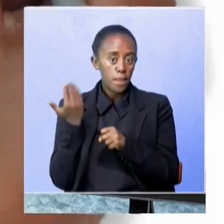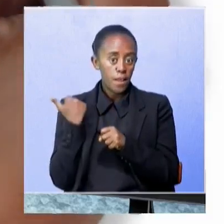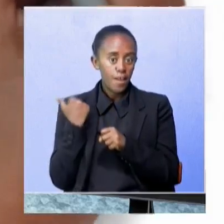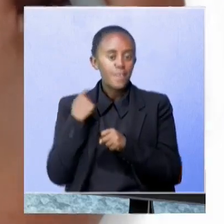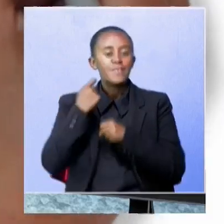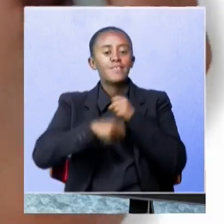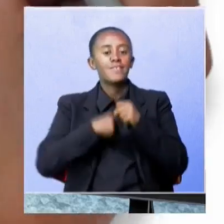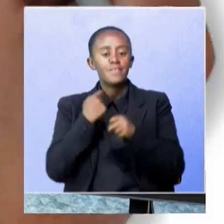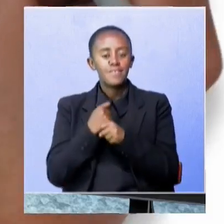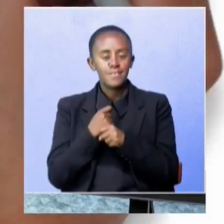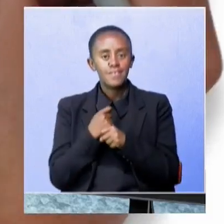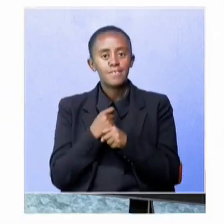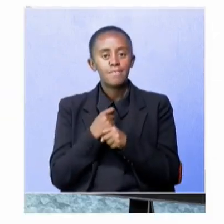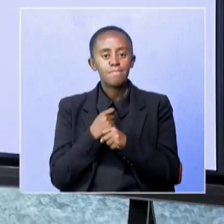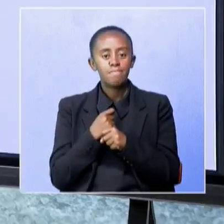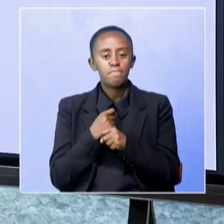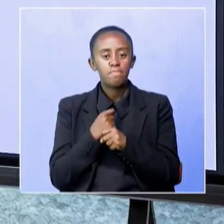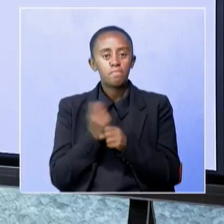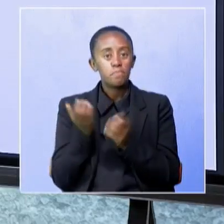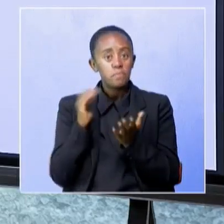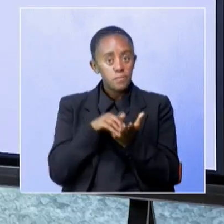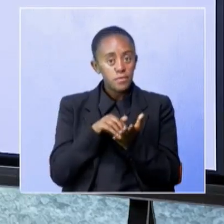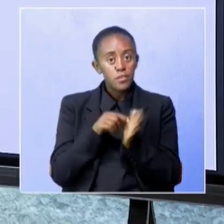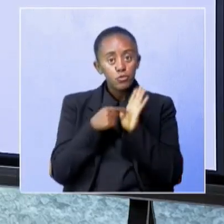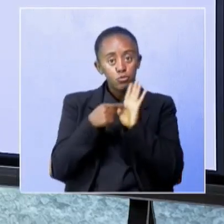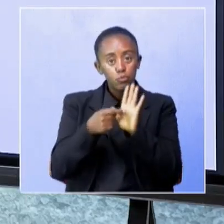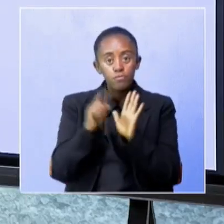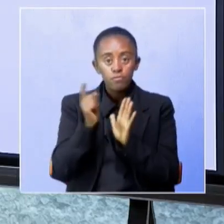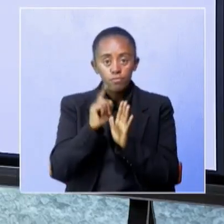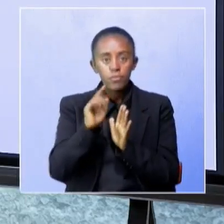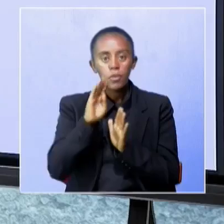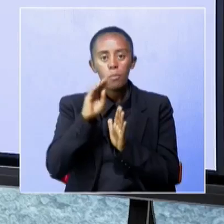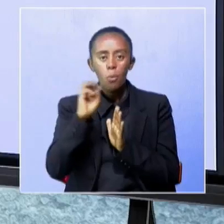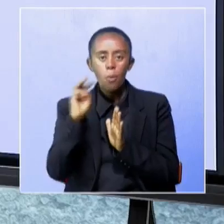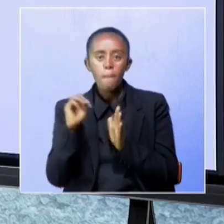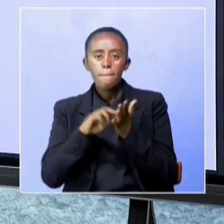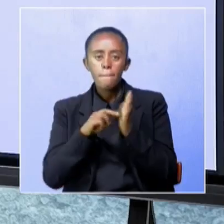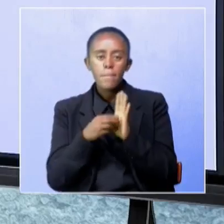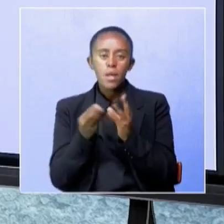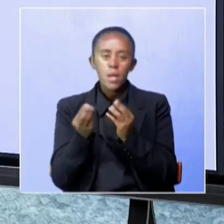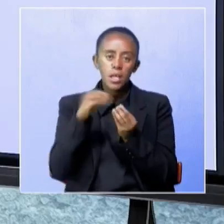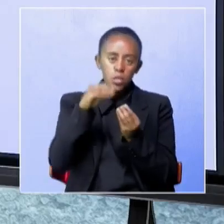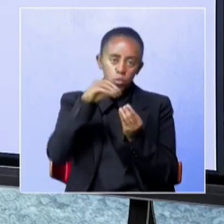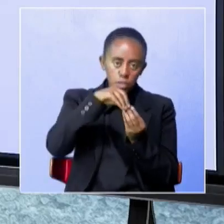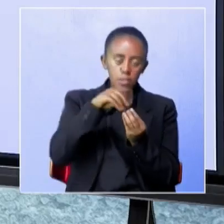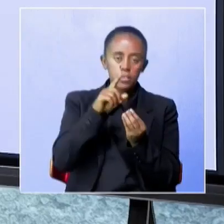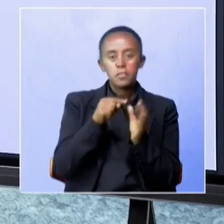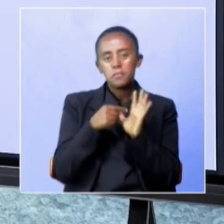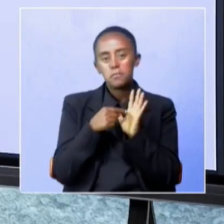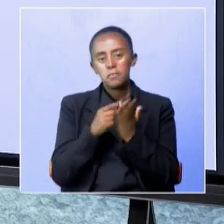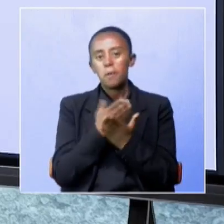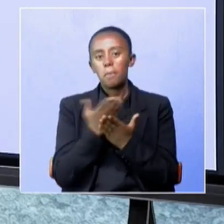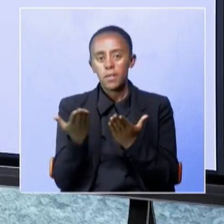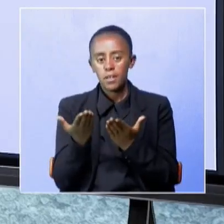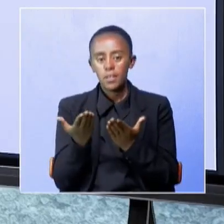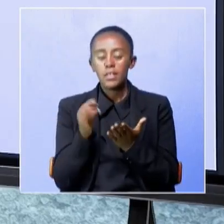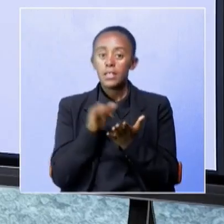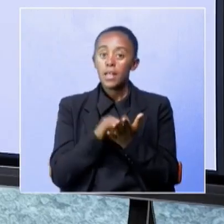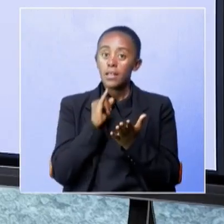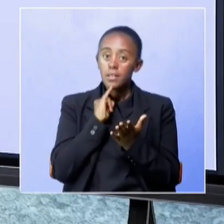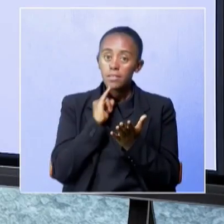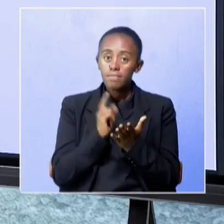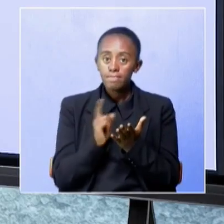year. Again, it's showing what? An increase in something. An increase in something. And that